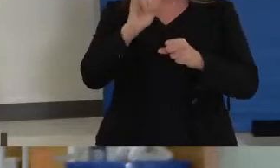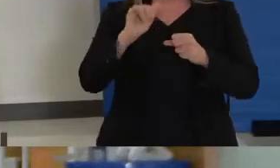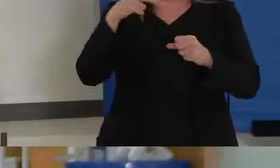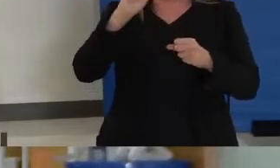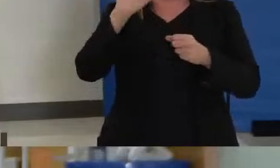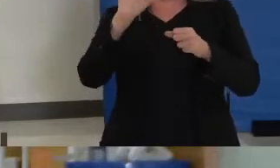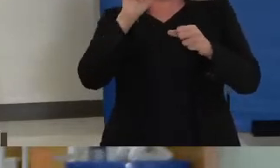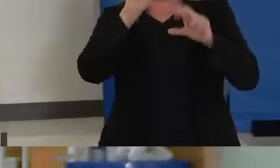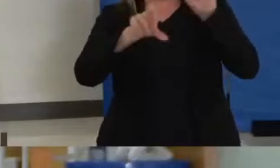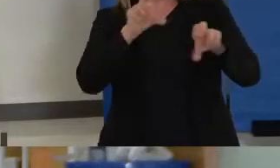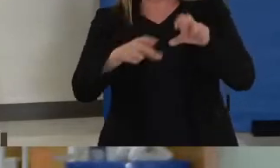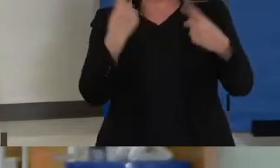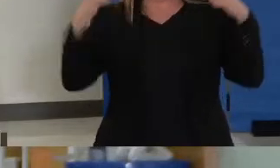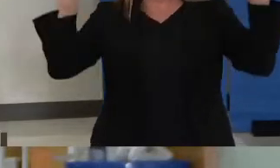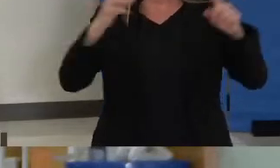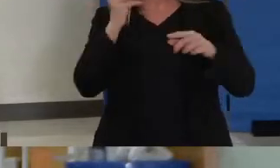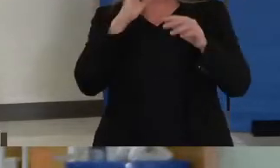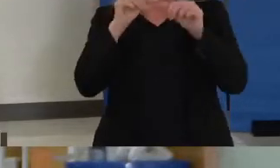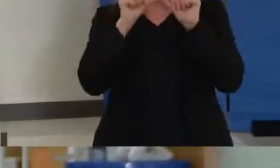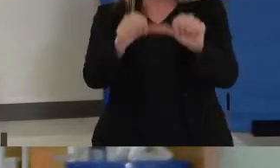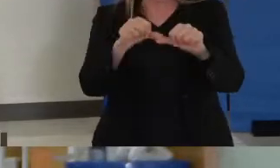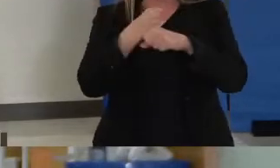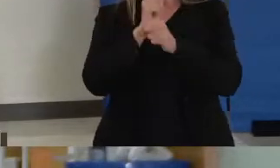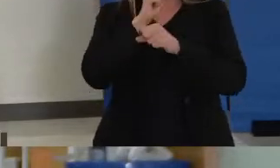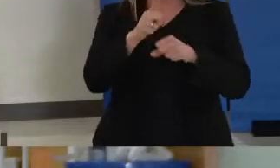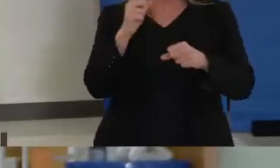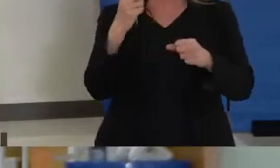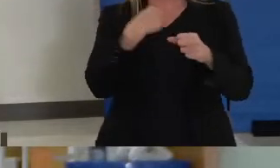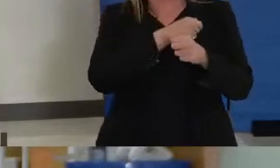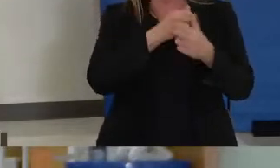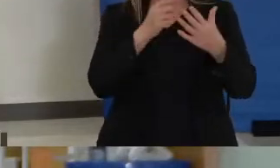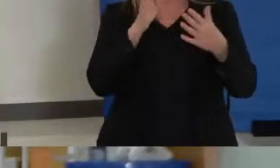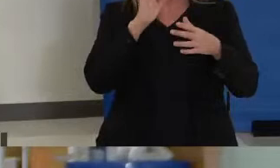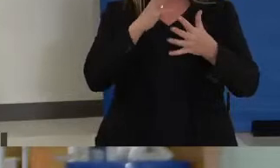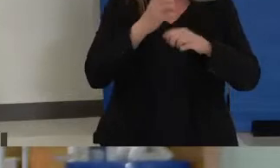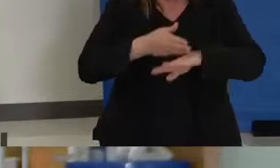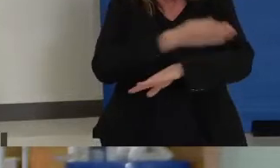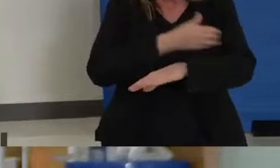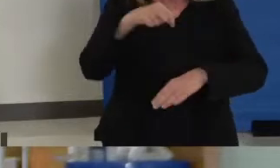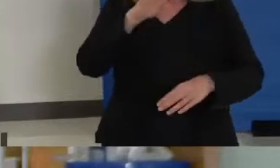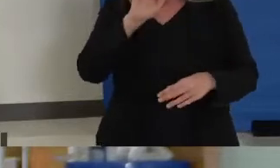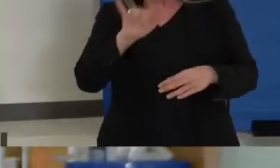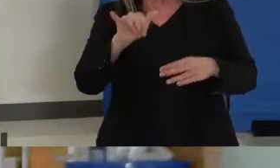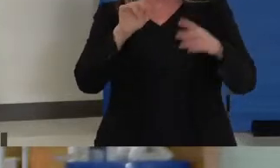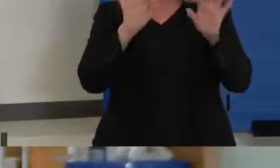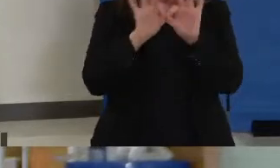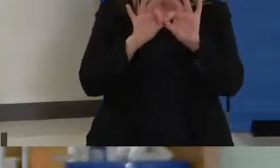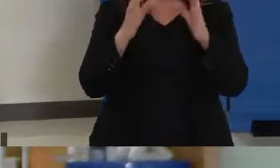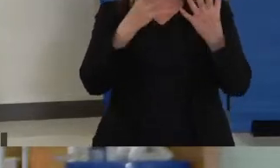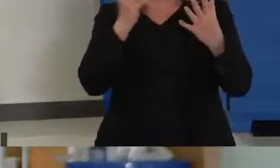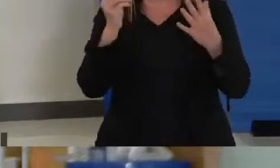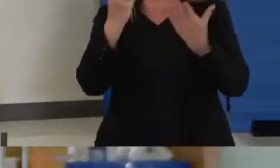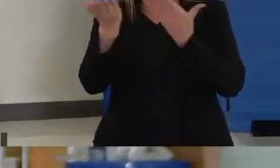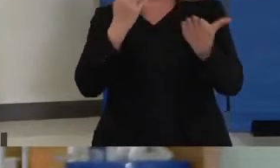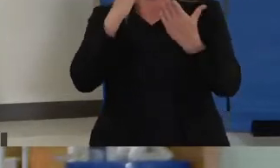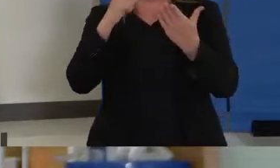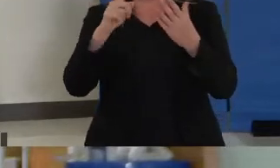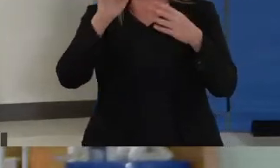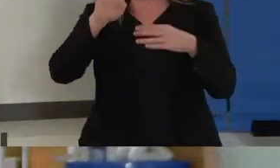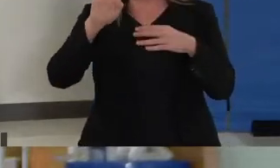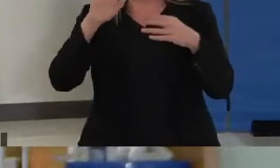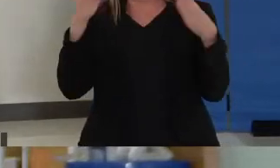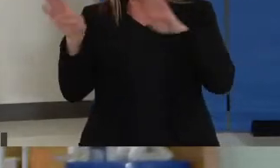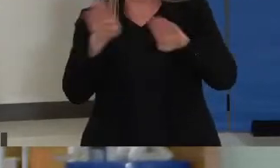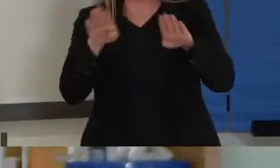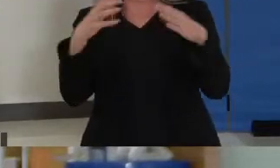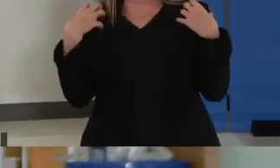investments work. And we're going to continue to make sure that we oversee efforts to improve the quality, value, and service of behavioral health care programs and